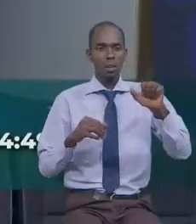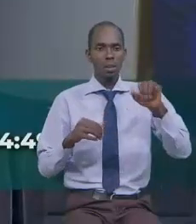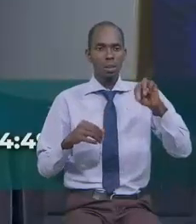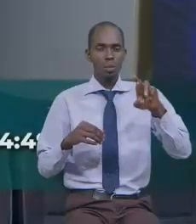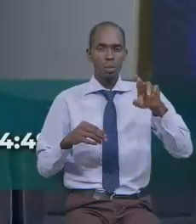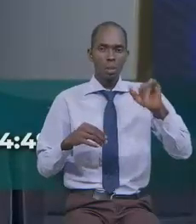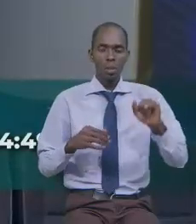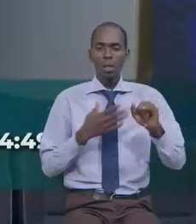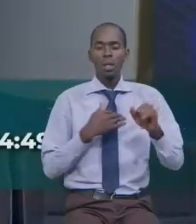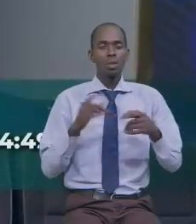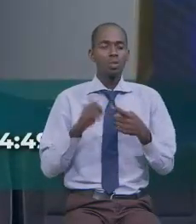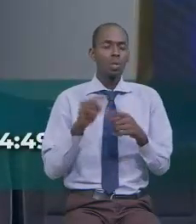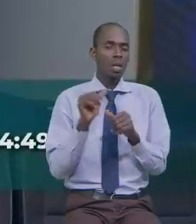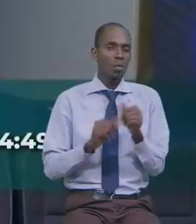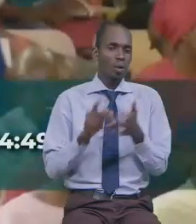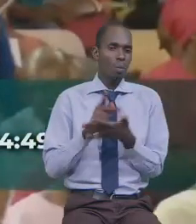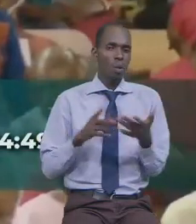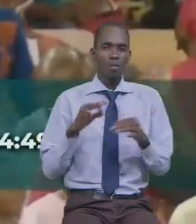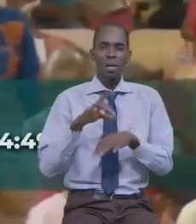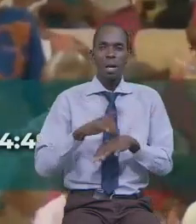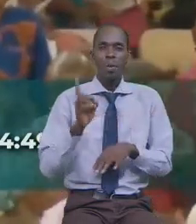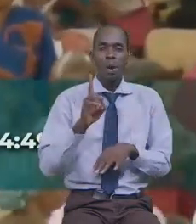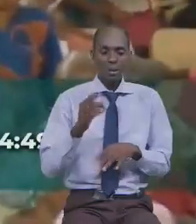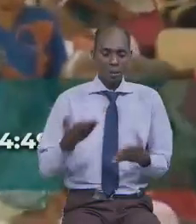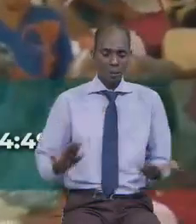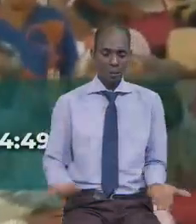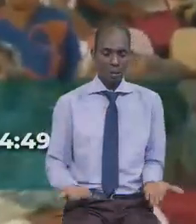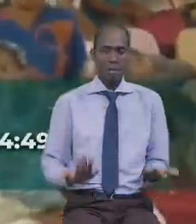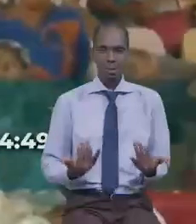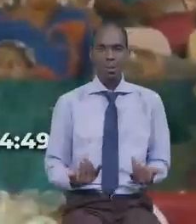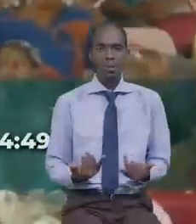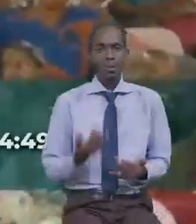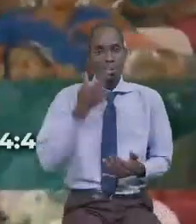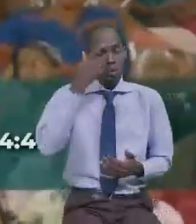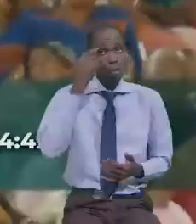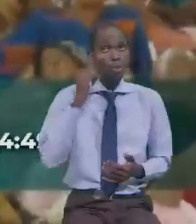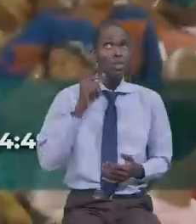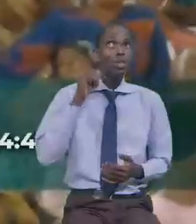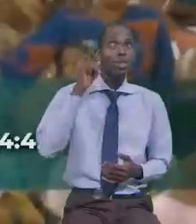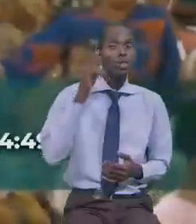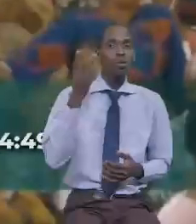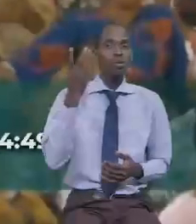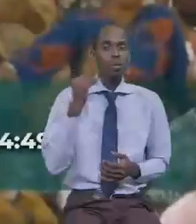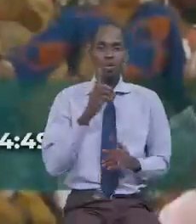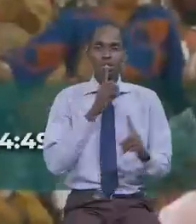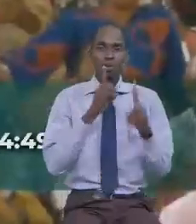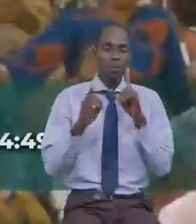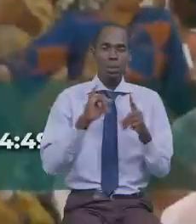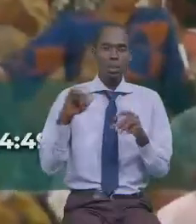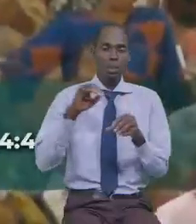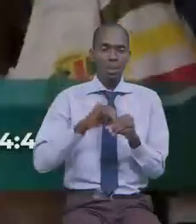part of the earth. Where is that one? Here. Because he was talking in Jerusalem. And when